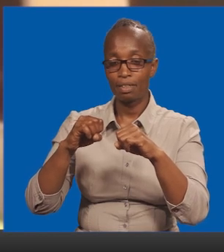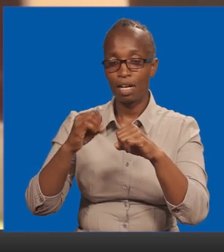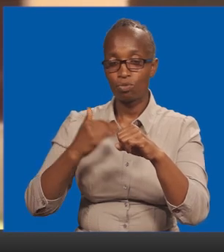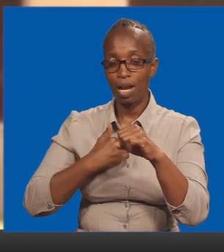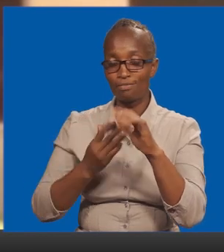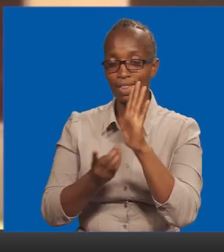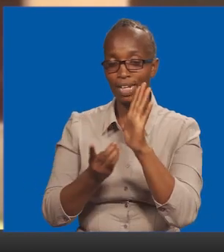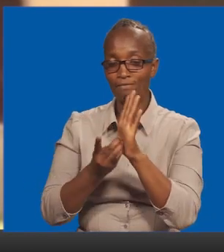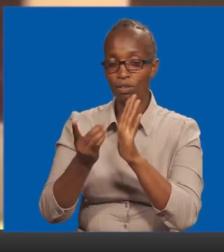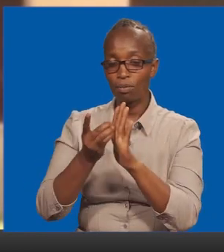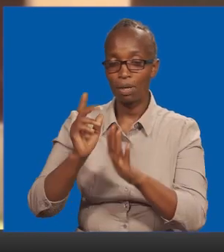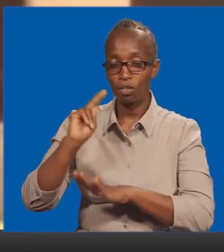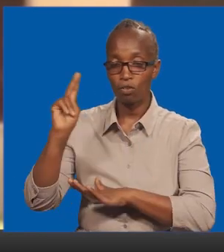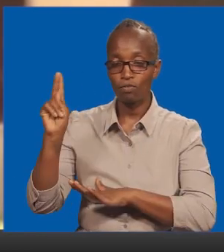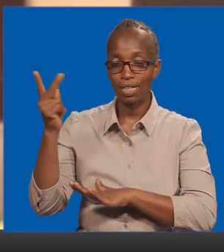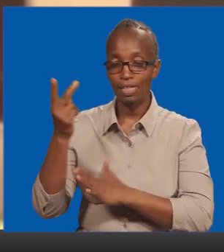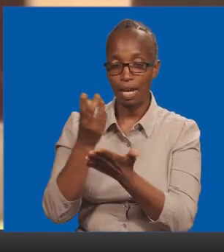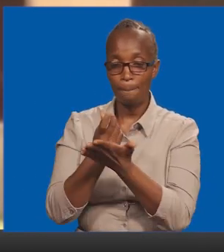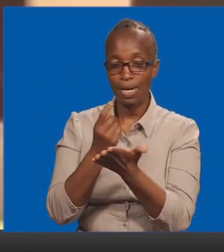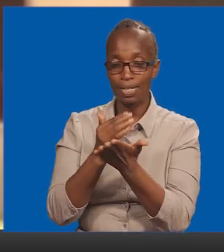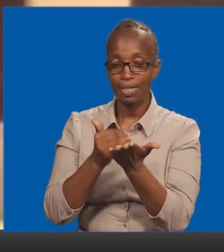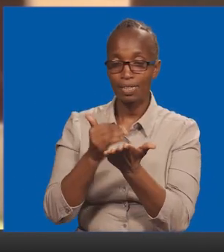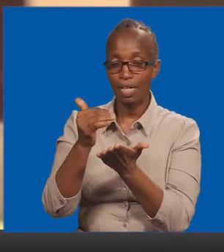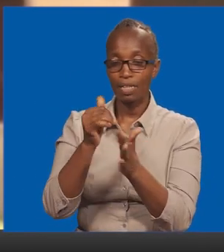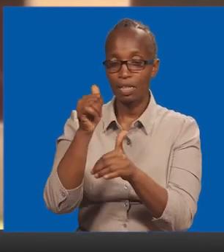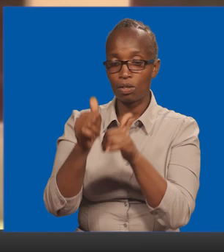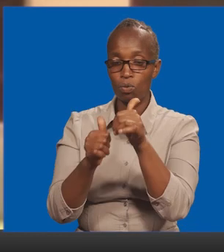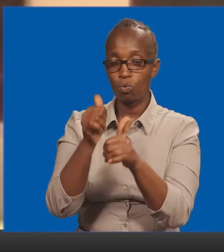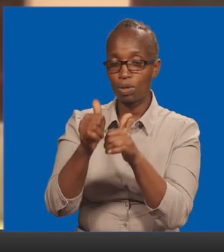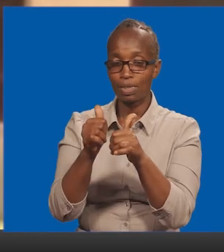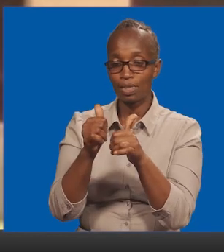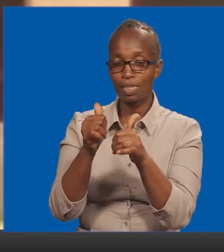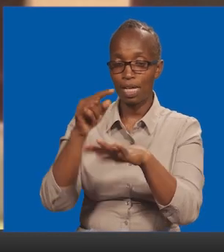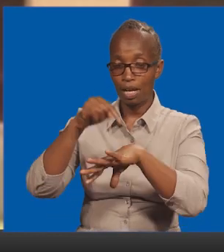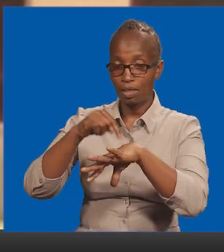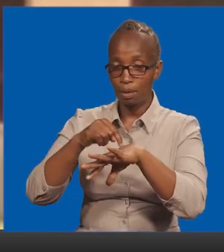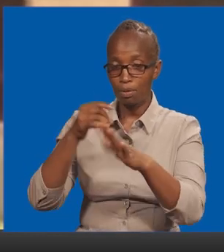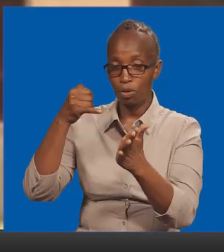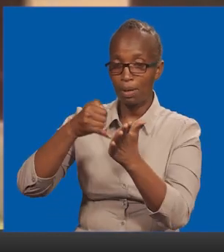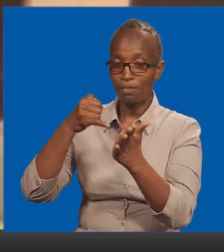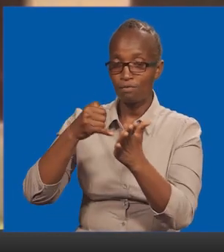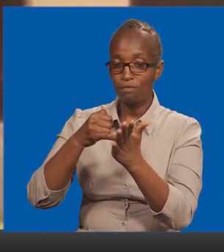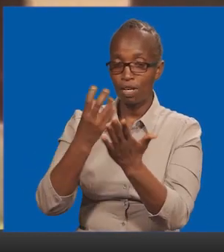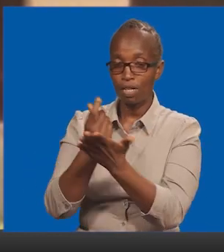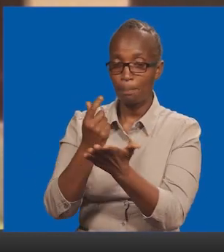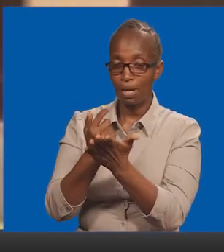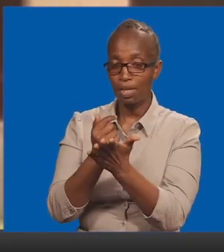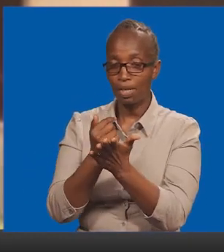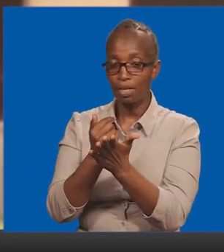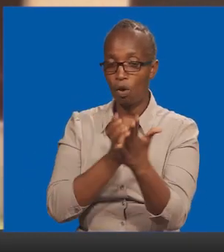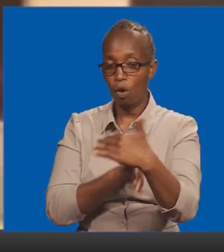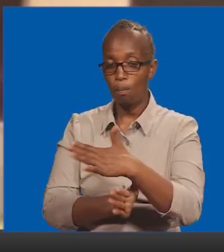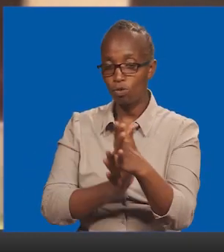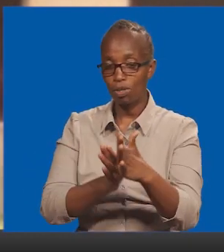is a really considerable and positive step for the development of Kenya's mining sector. It's a very exciting time to be